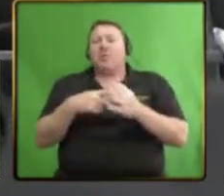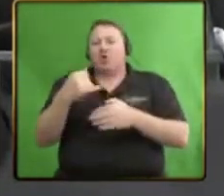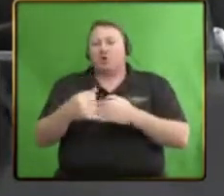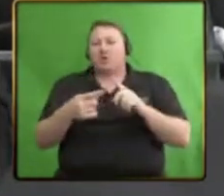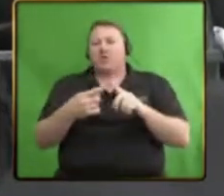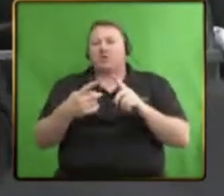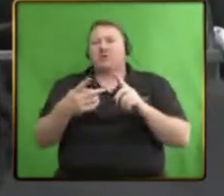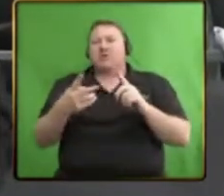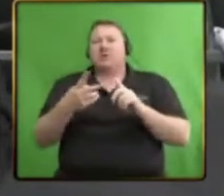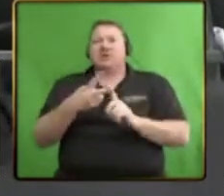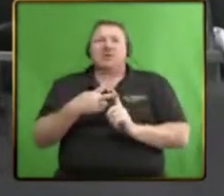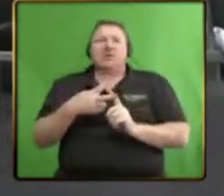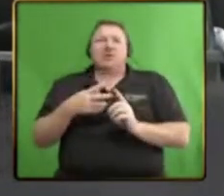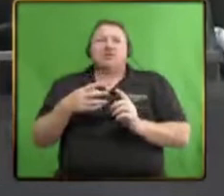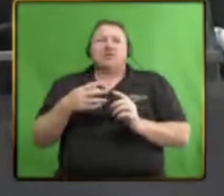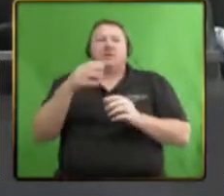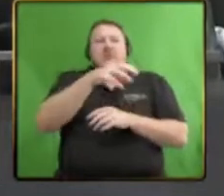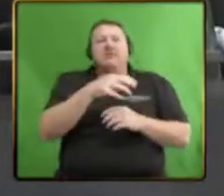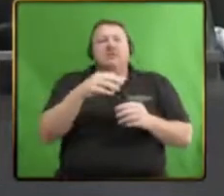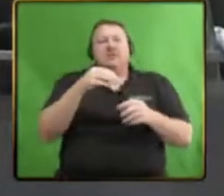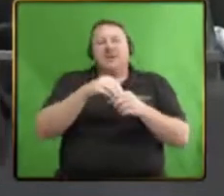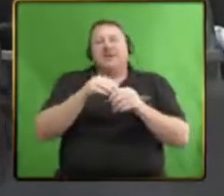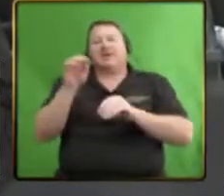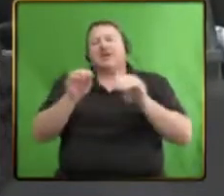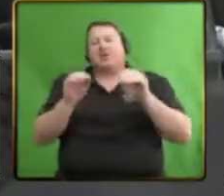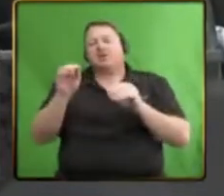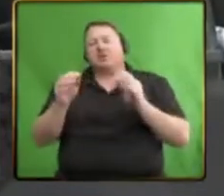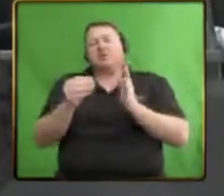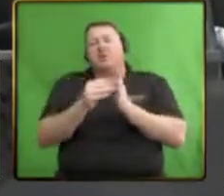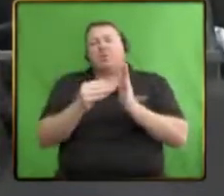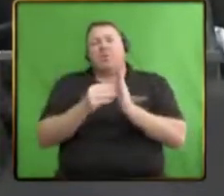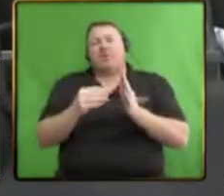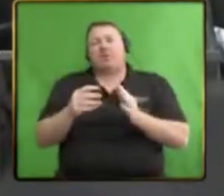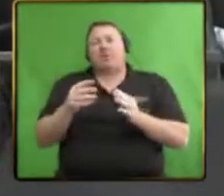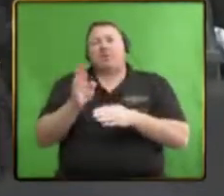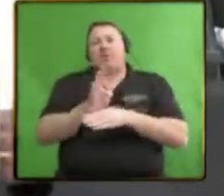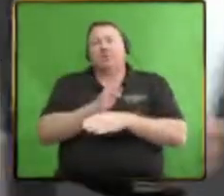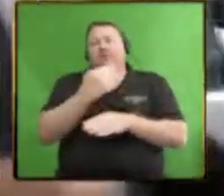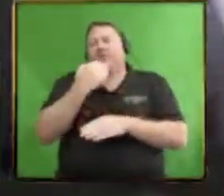provinces as contained in the Adjustments Appropriation Bill. I thank you.